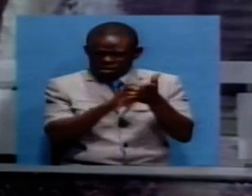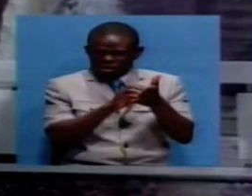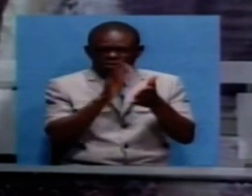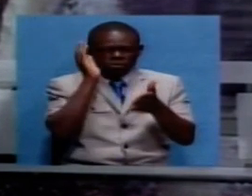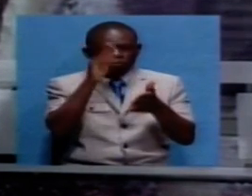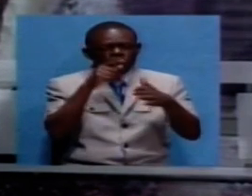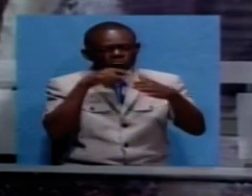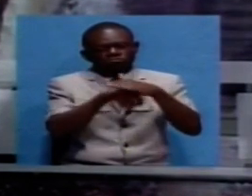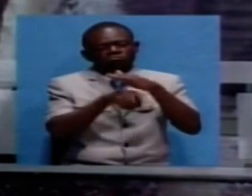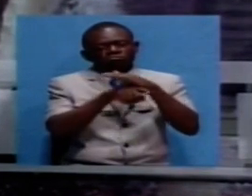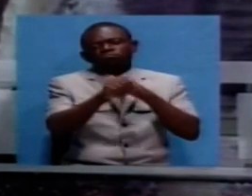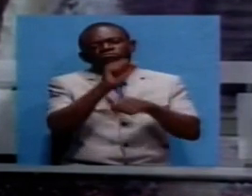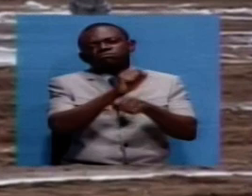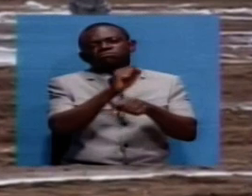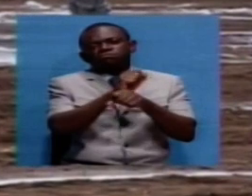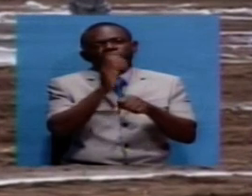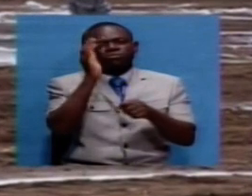people's lives. Here's a report.